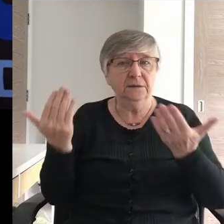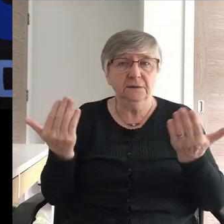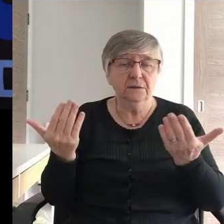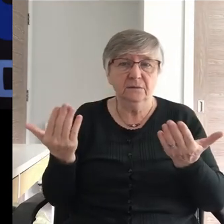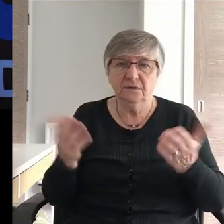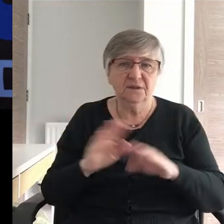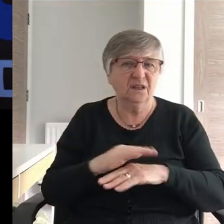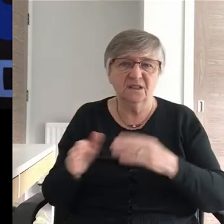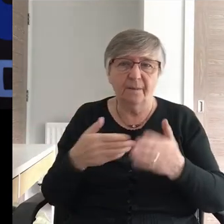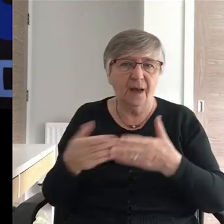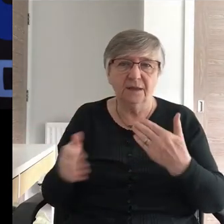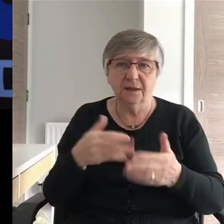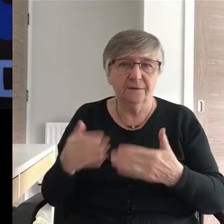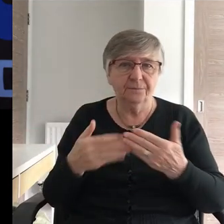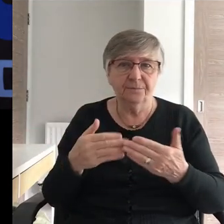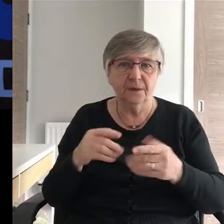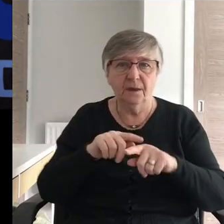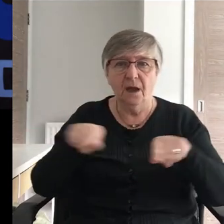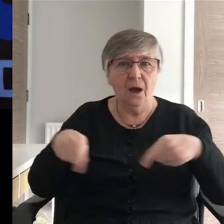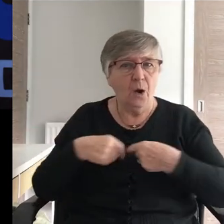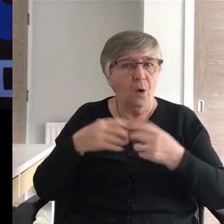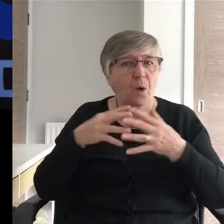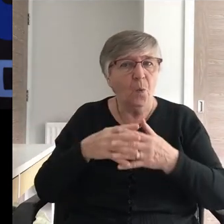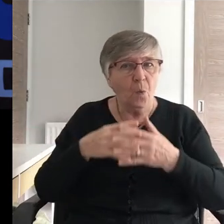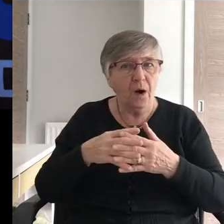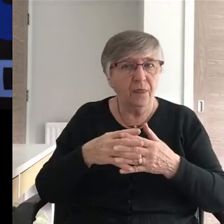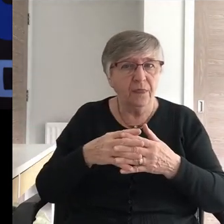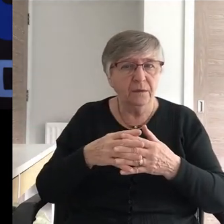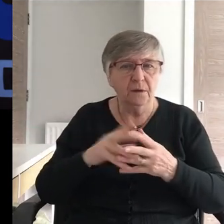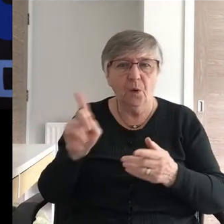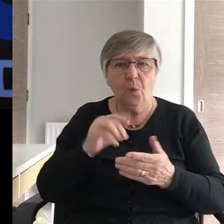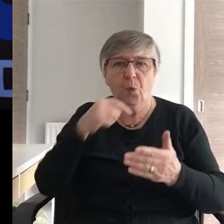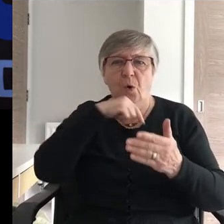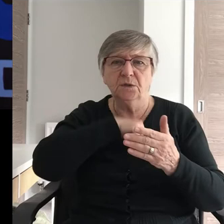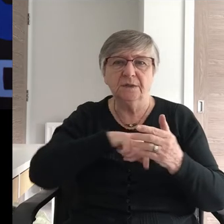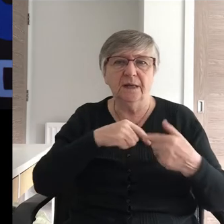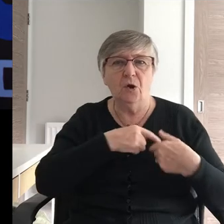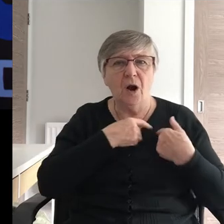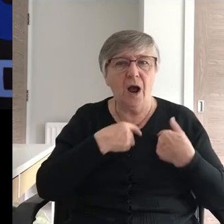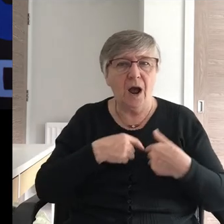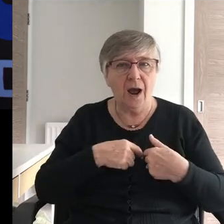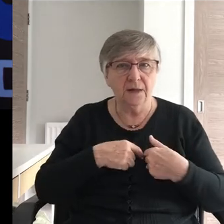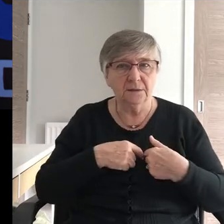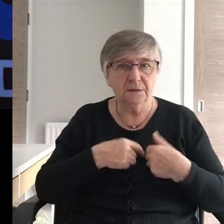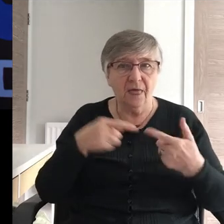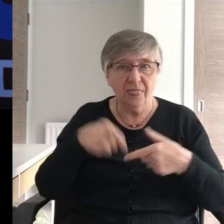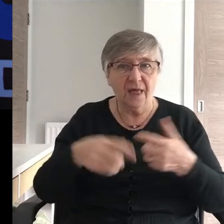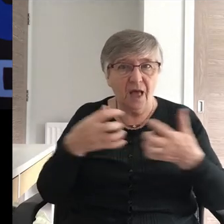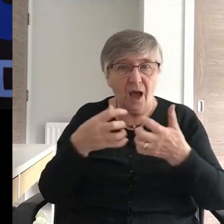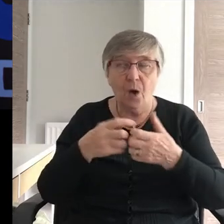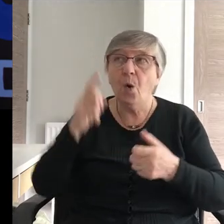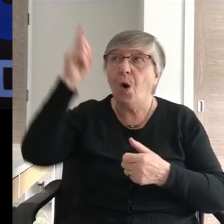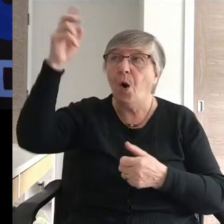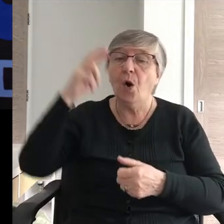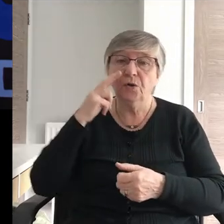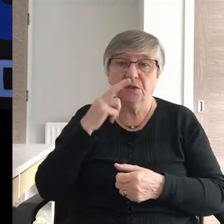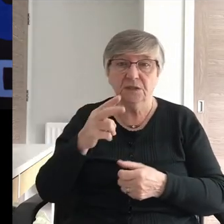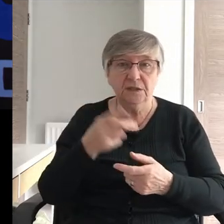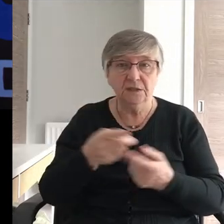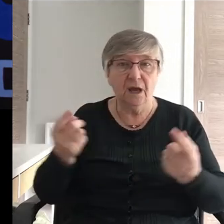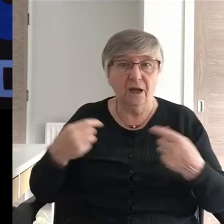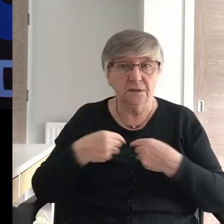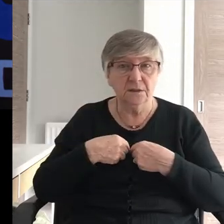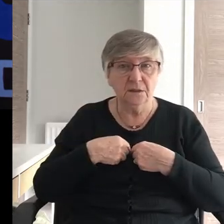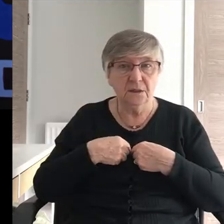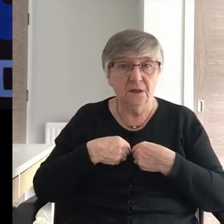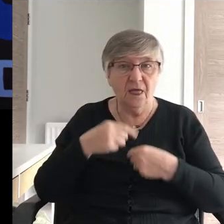whatever. Our worth is in what lies in our hearts, which is the way God sees us. Hence